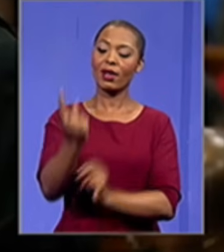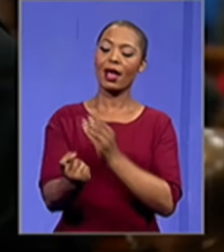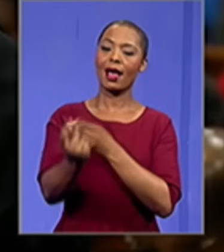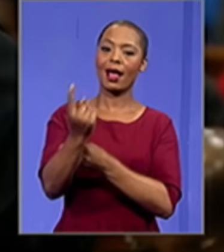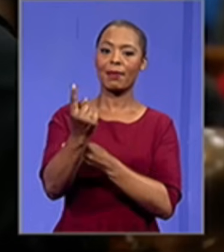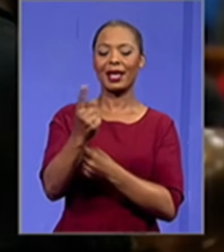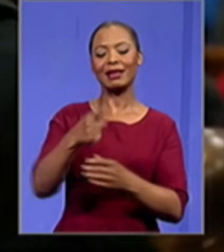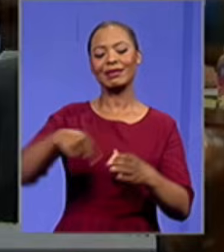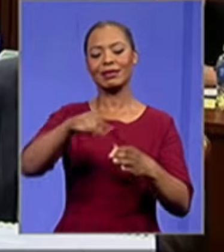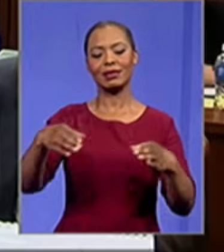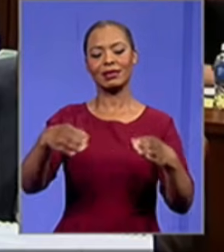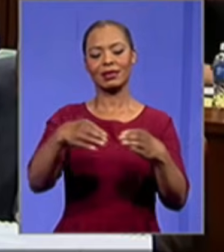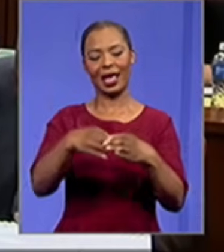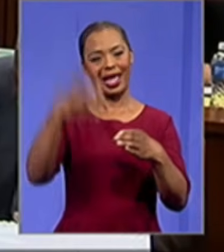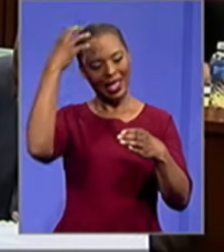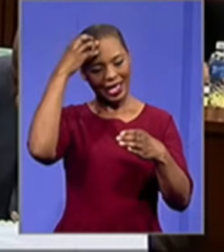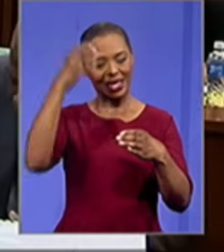within the royal family.